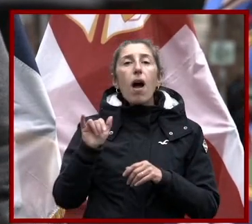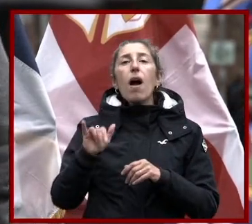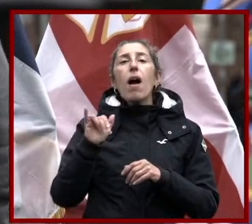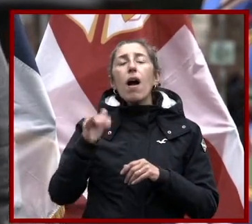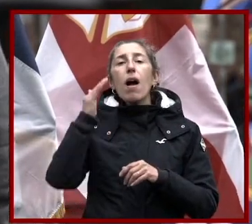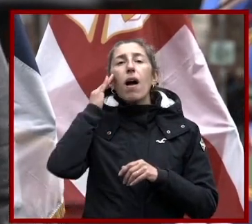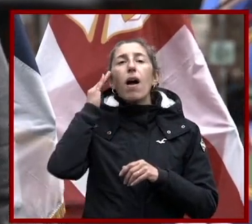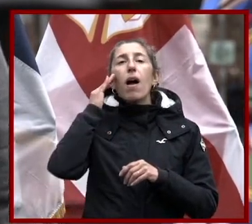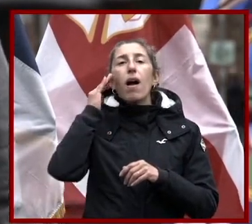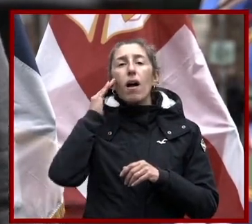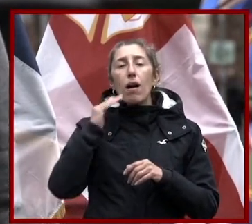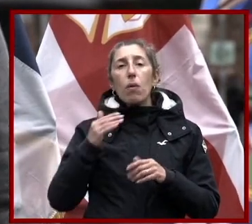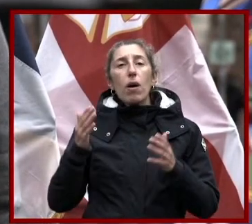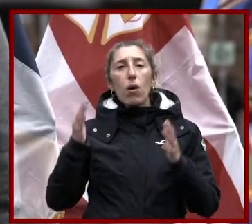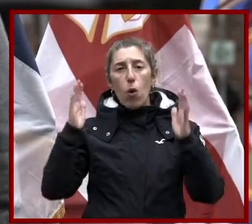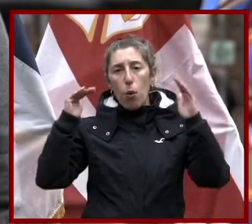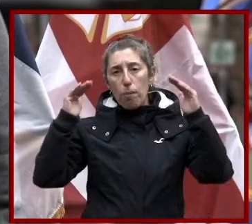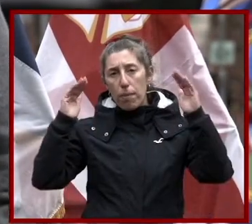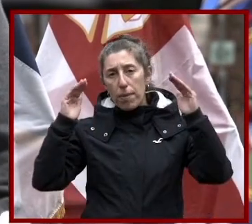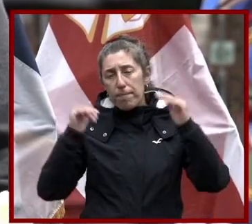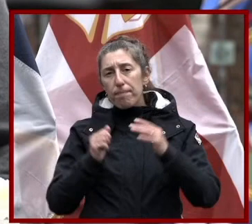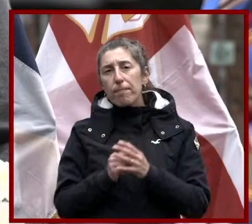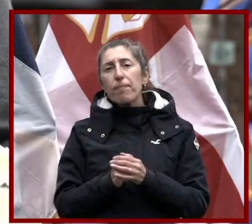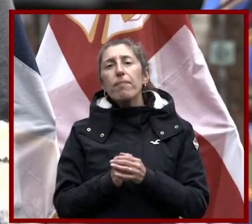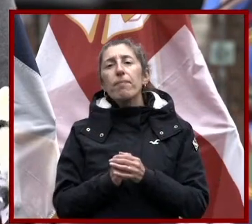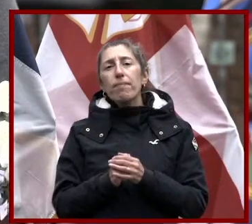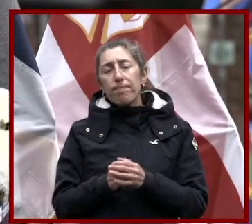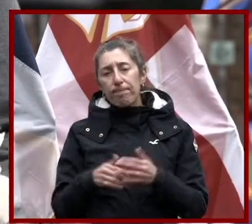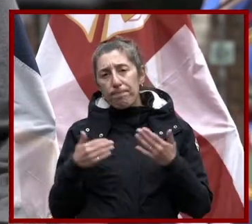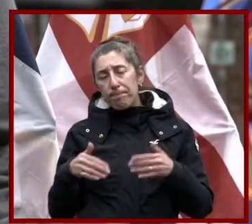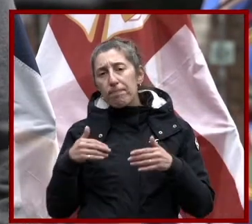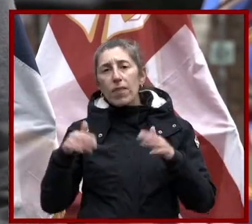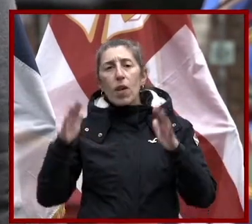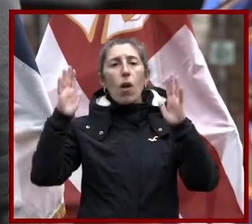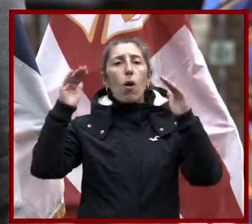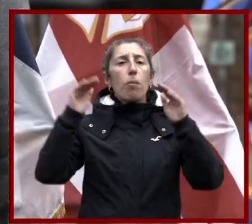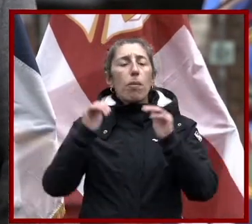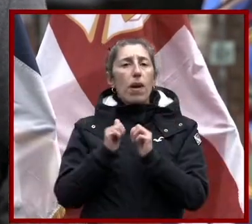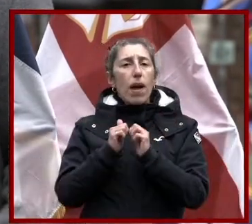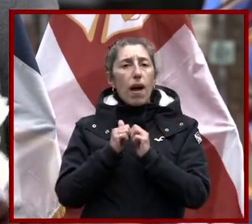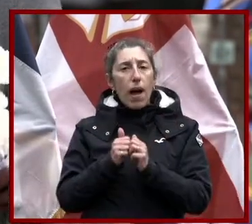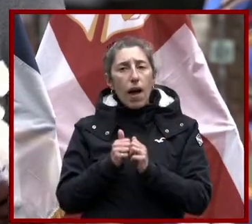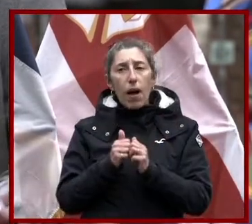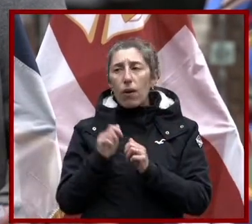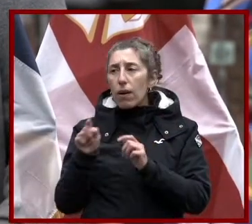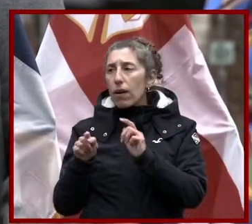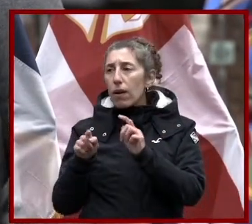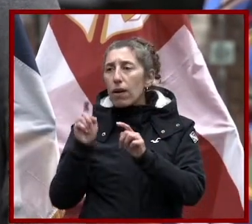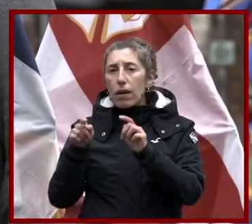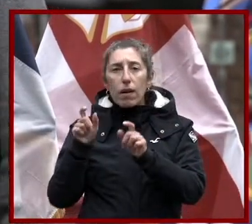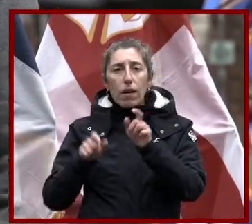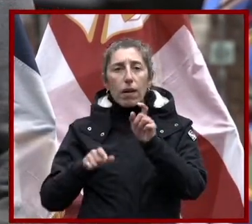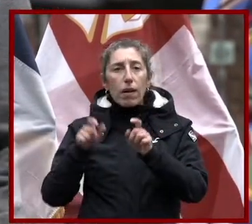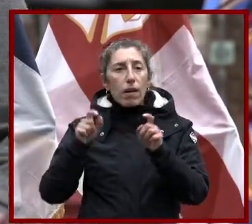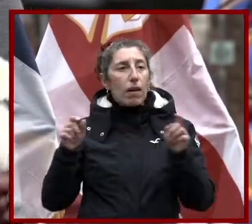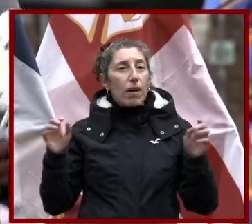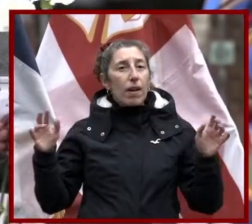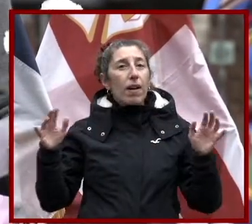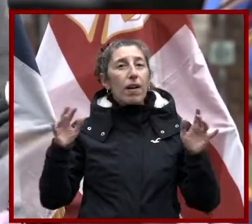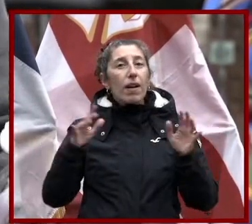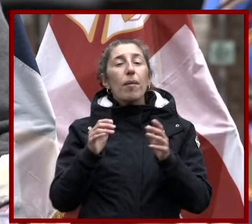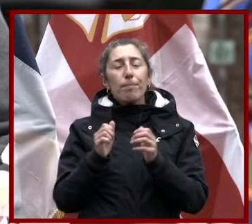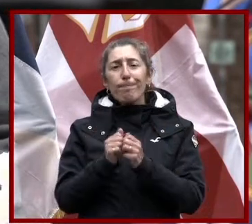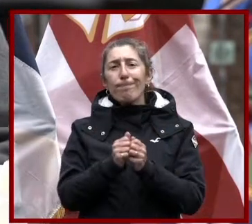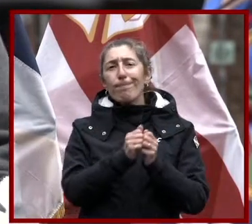is hope, and for that we have each other. And for that we have